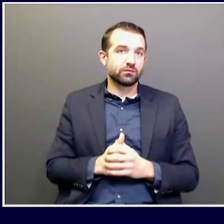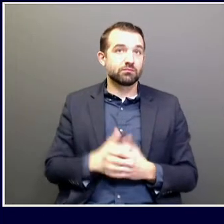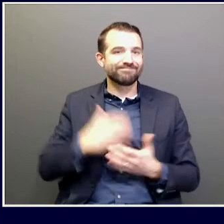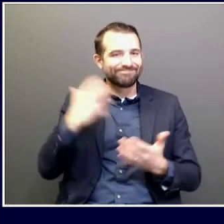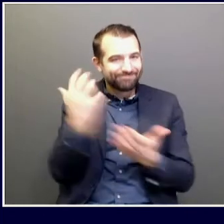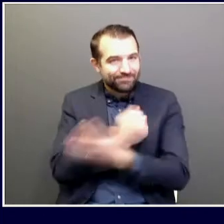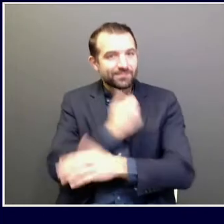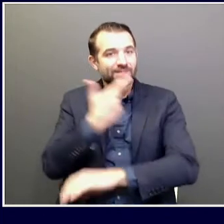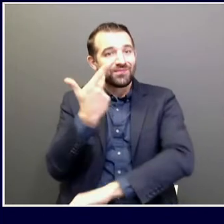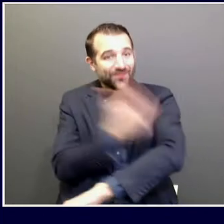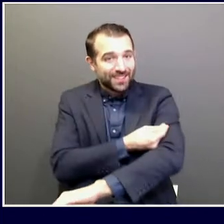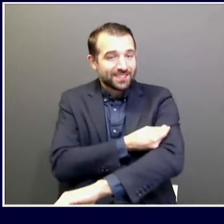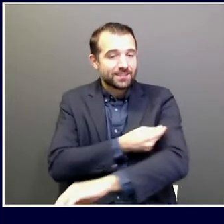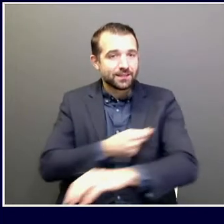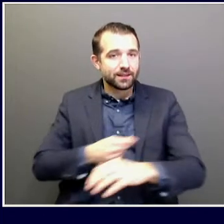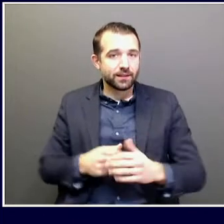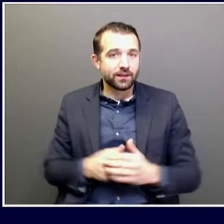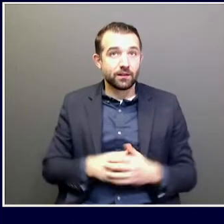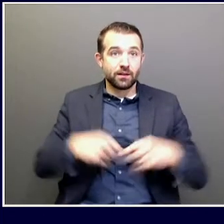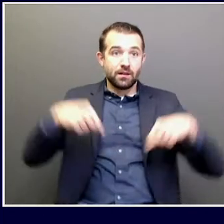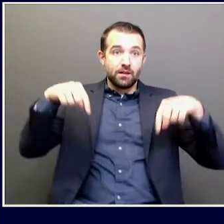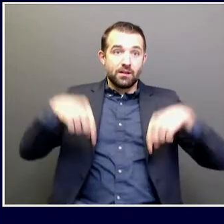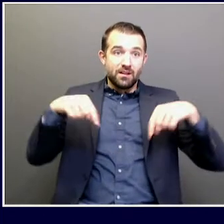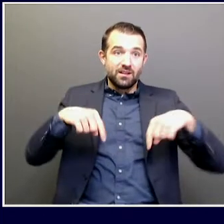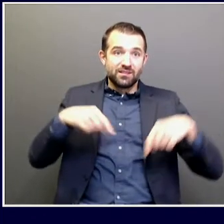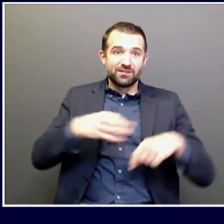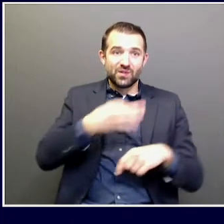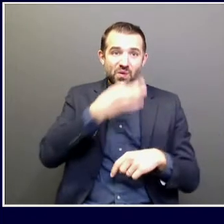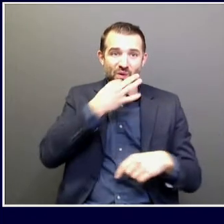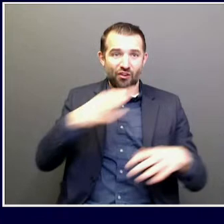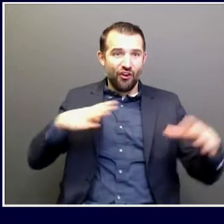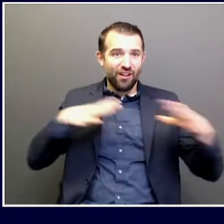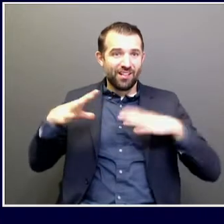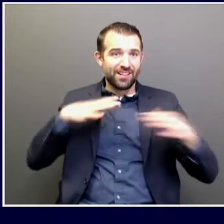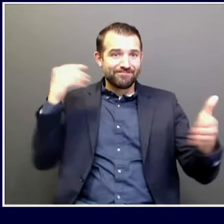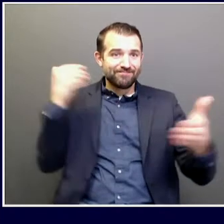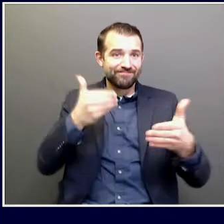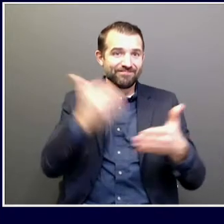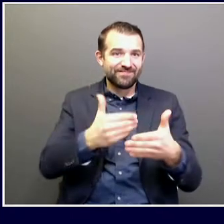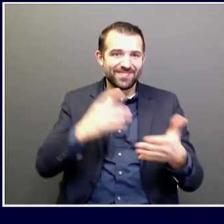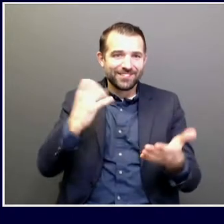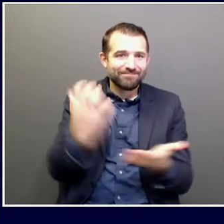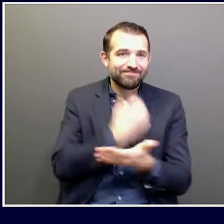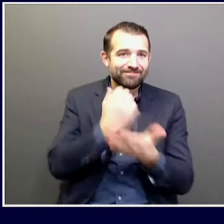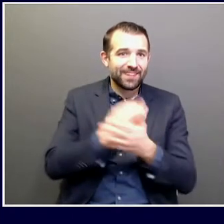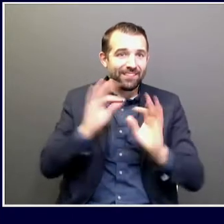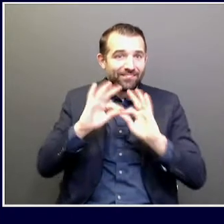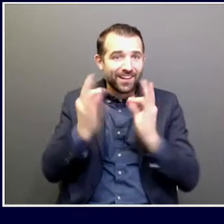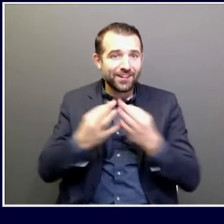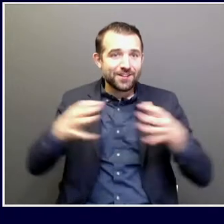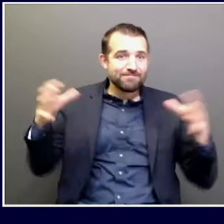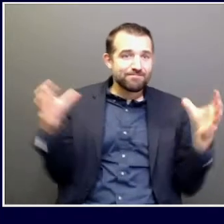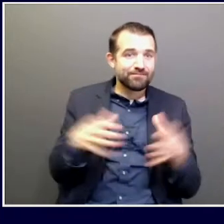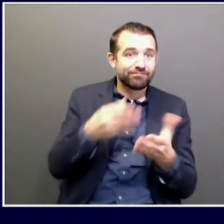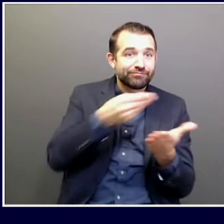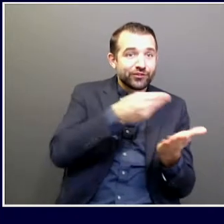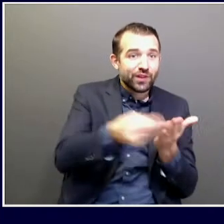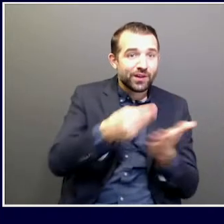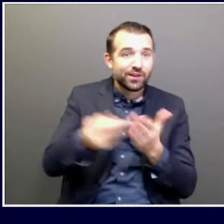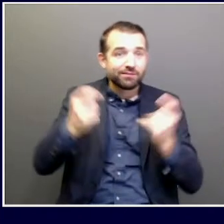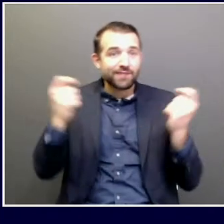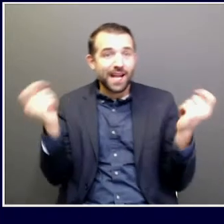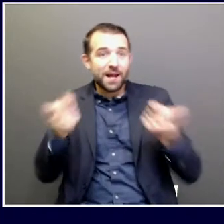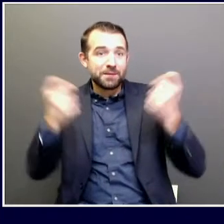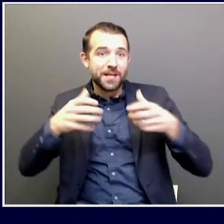their loved ones or shopping for gifts for children and grandchildren. Instead, too many of our citizens are fighting for their